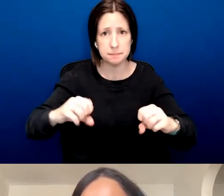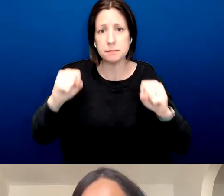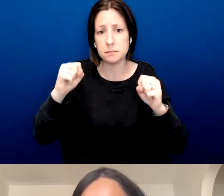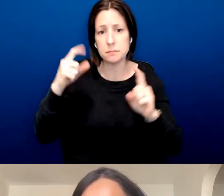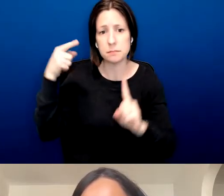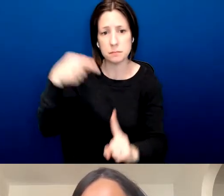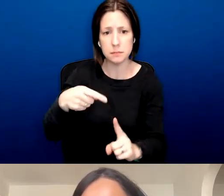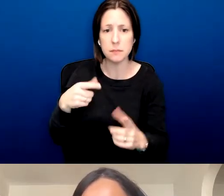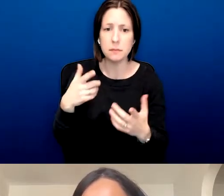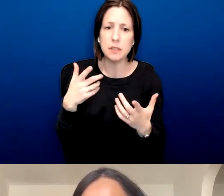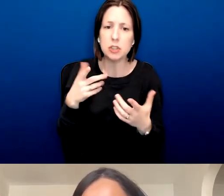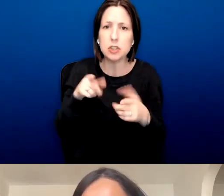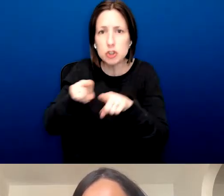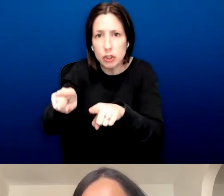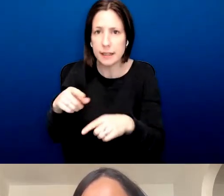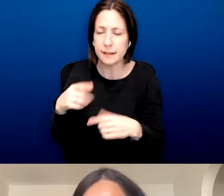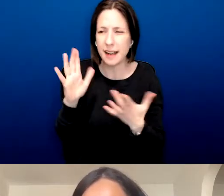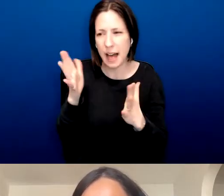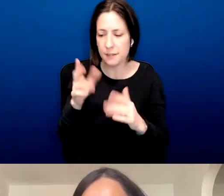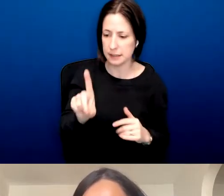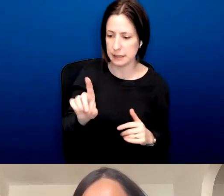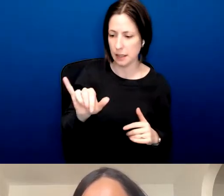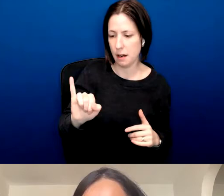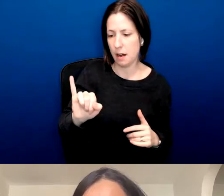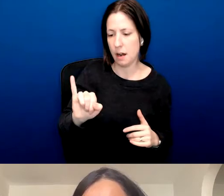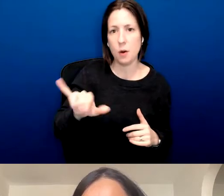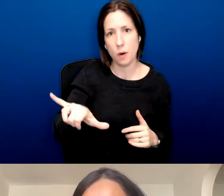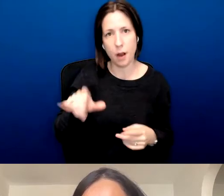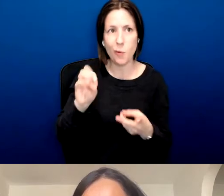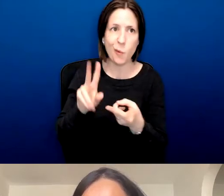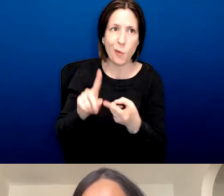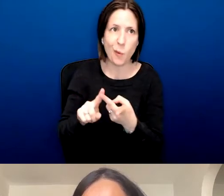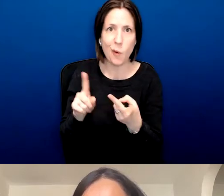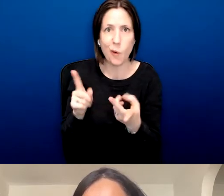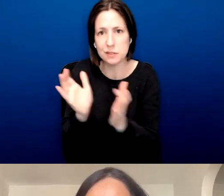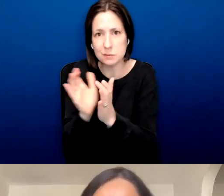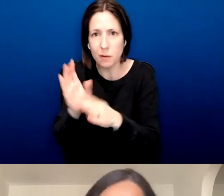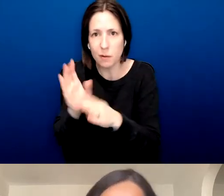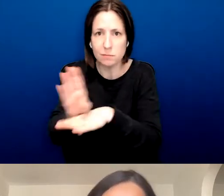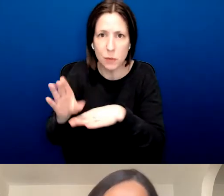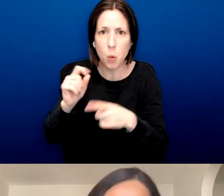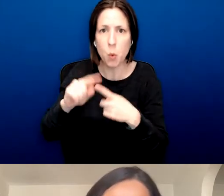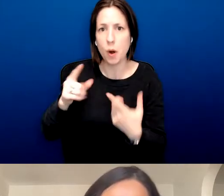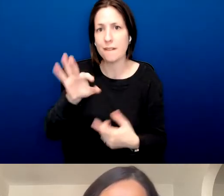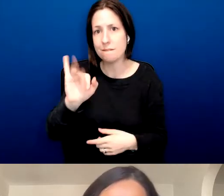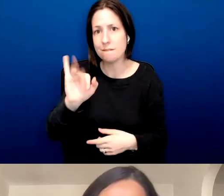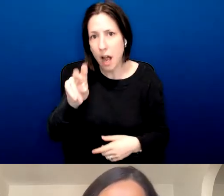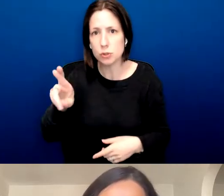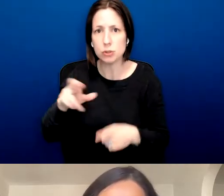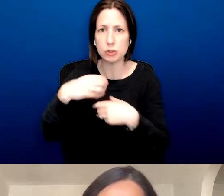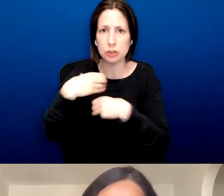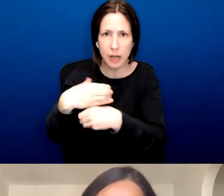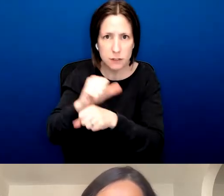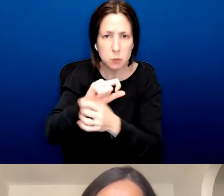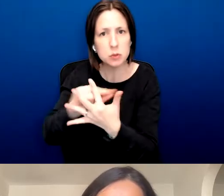be do-it-yourself hobby spaces and small entrepreneurial spaces around fiber crafting work. So I want to thank all these people